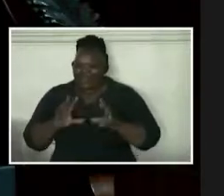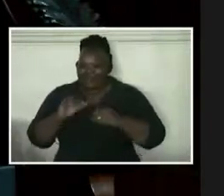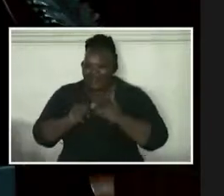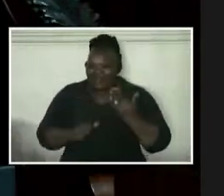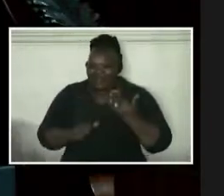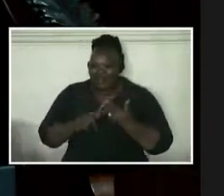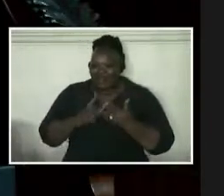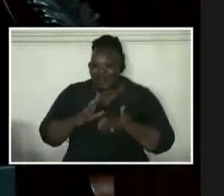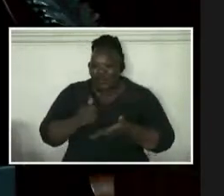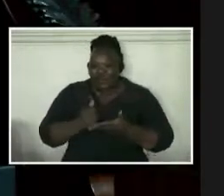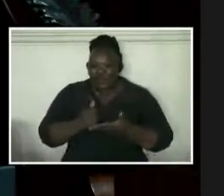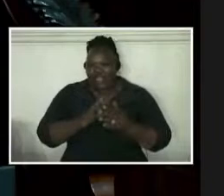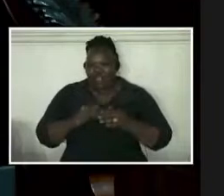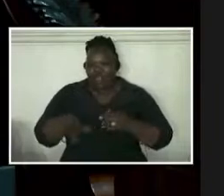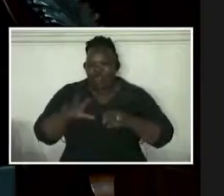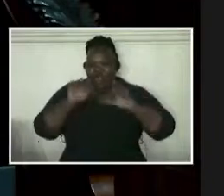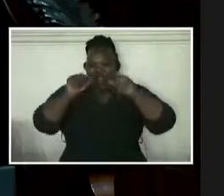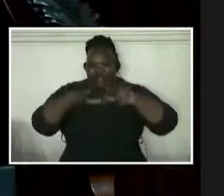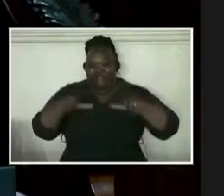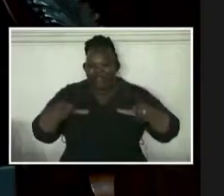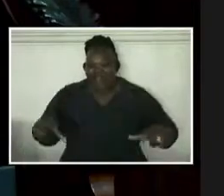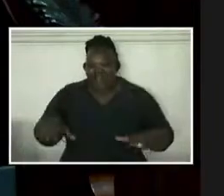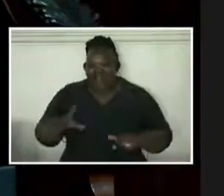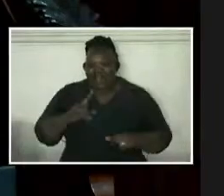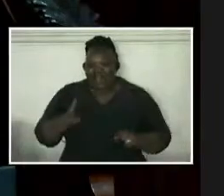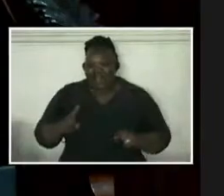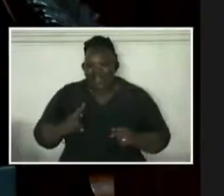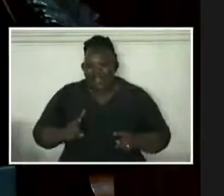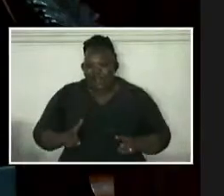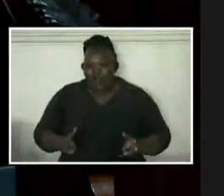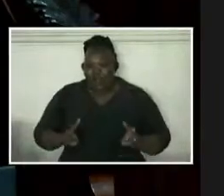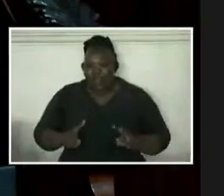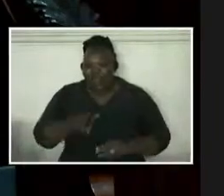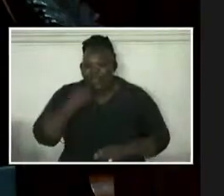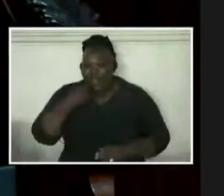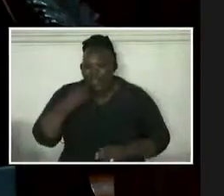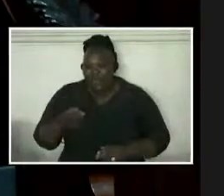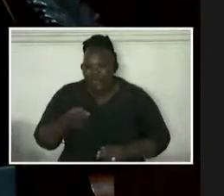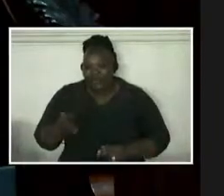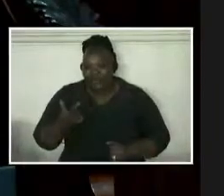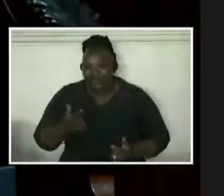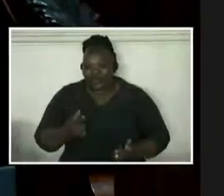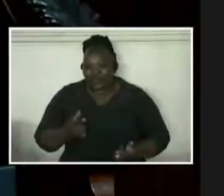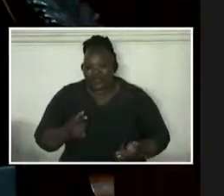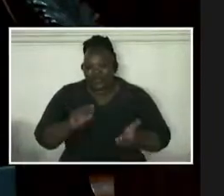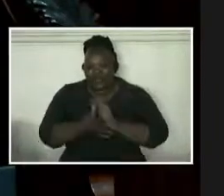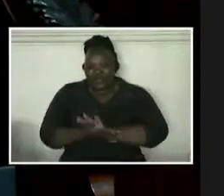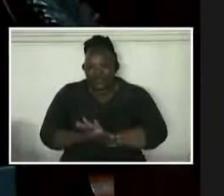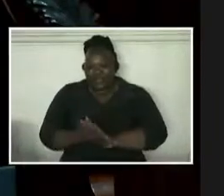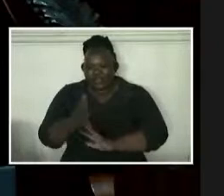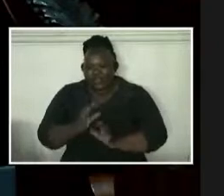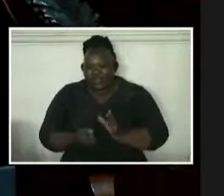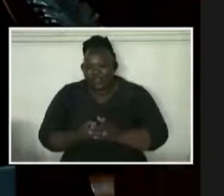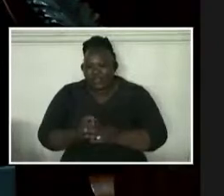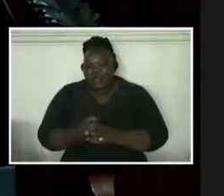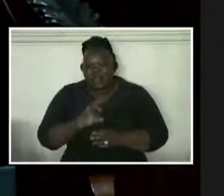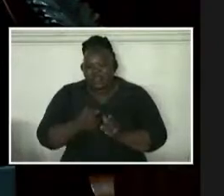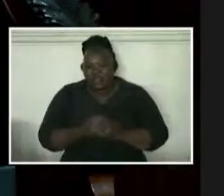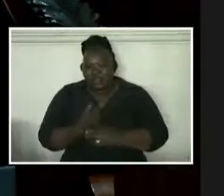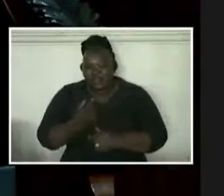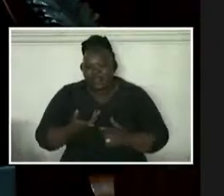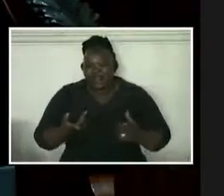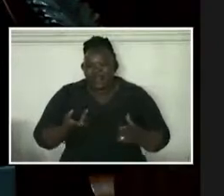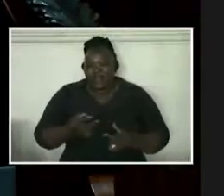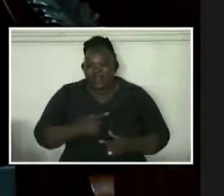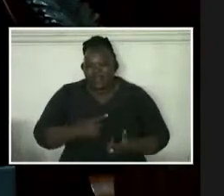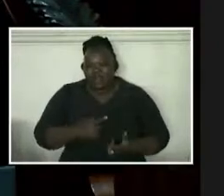all levels for the superb and courageous manner in which they have responded to the series of disasters that have confronted us see to